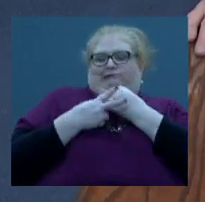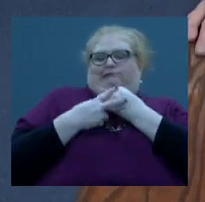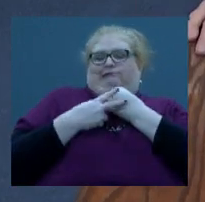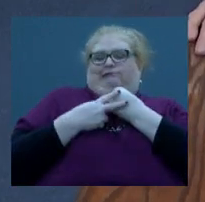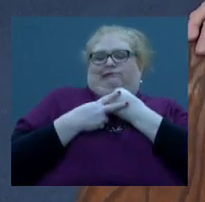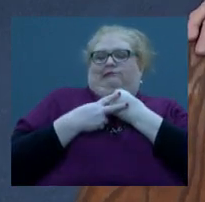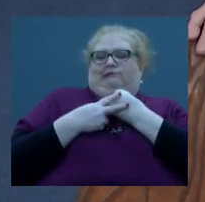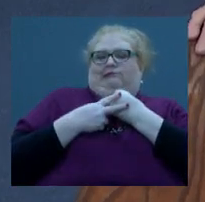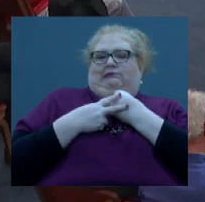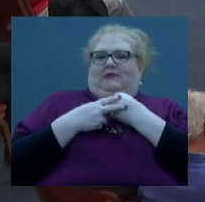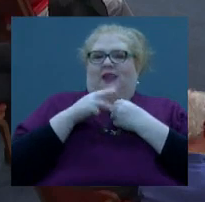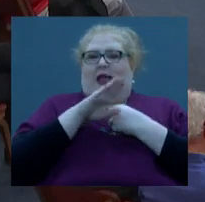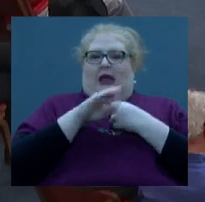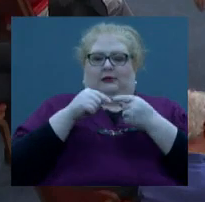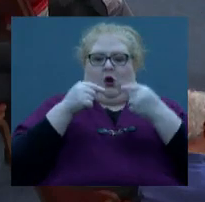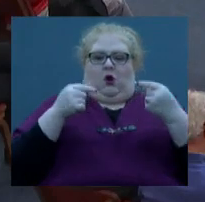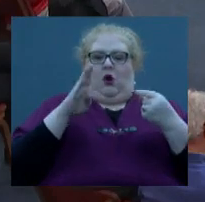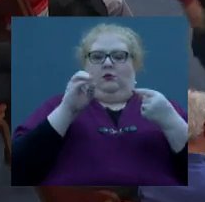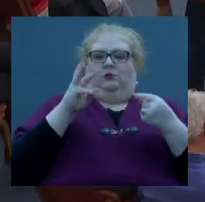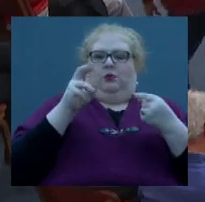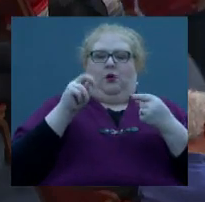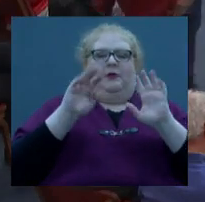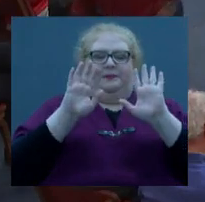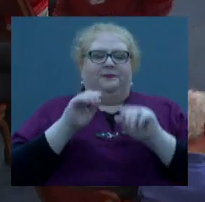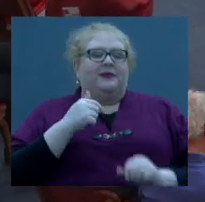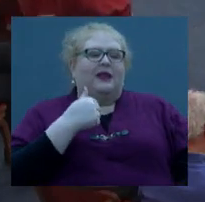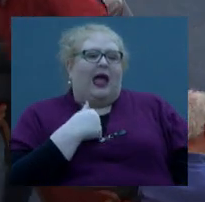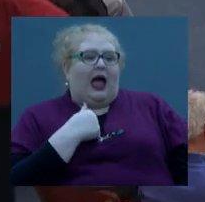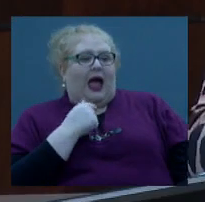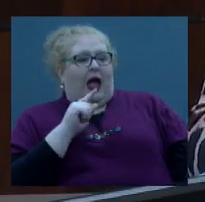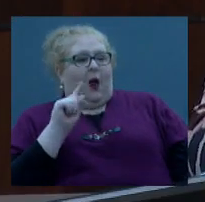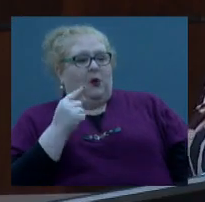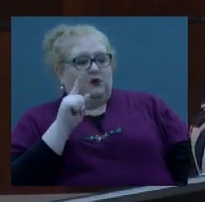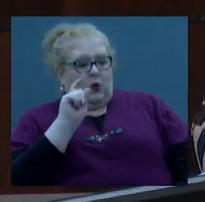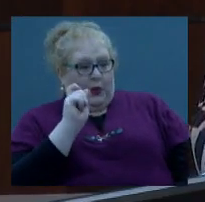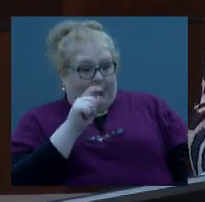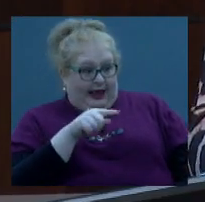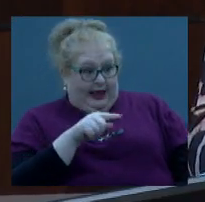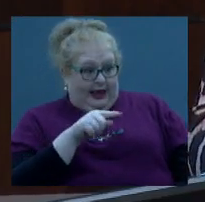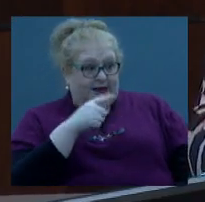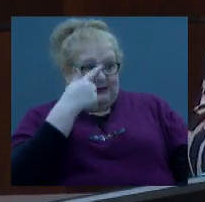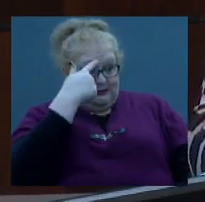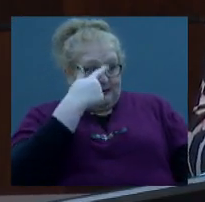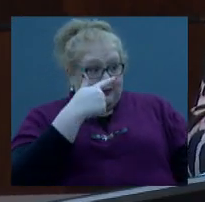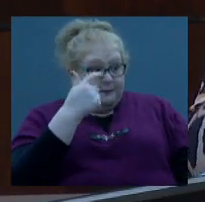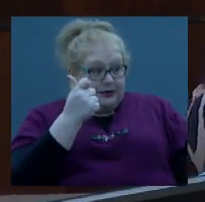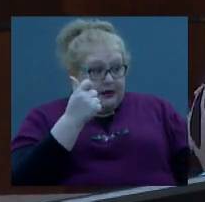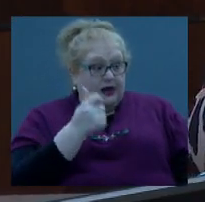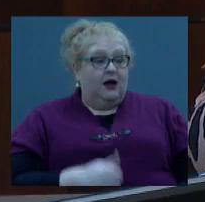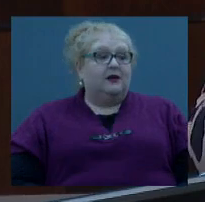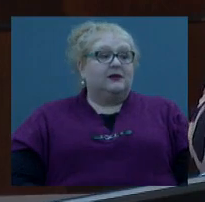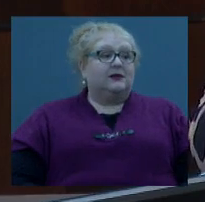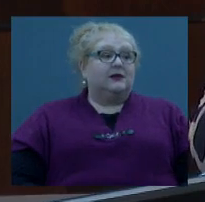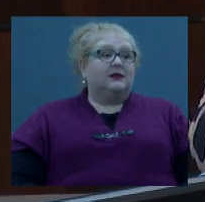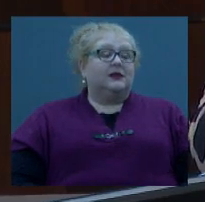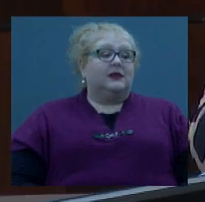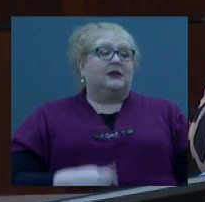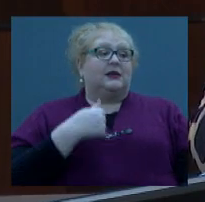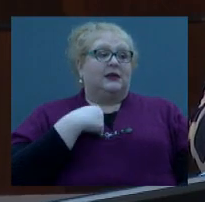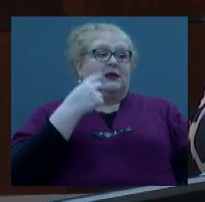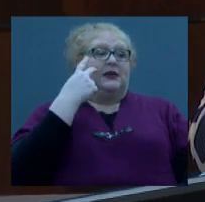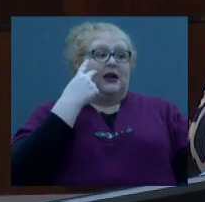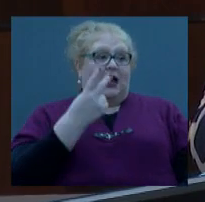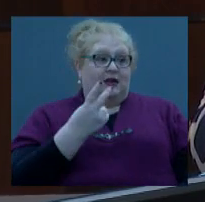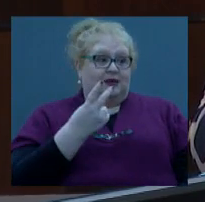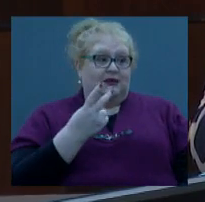through. Sorry. Hey, thank you. Yeah, I was just asking because for me, I see a large